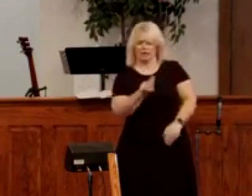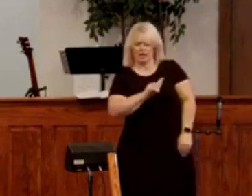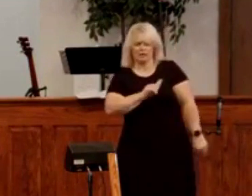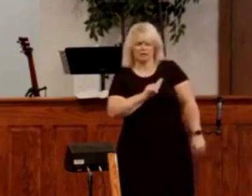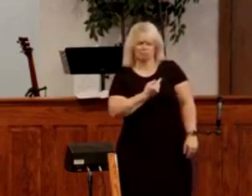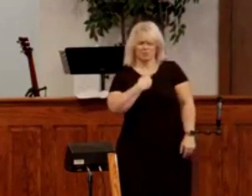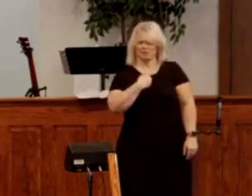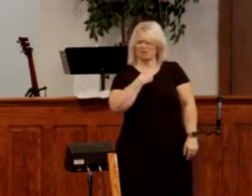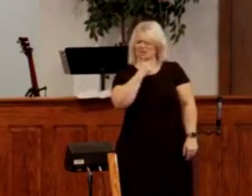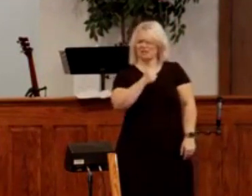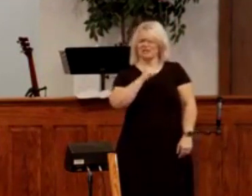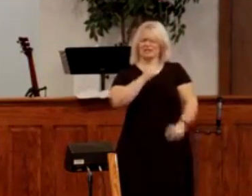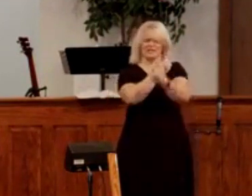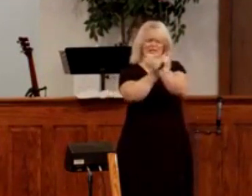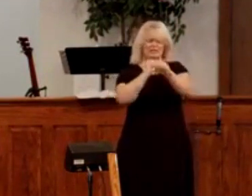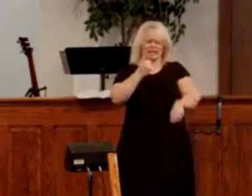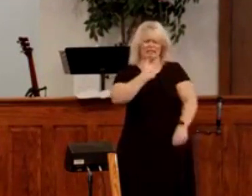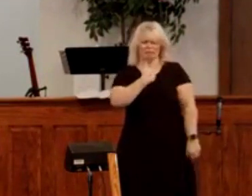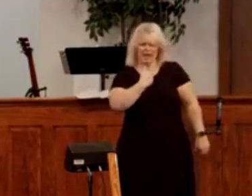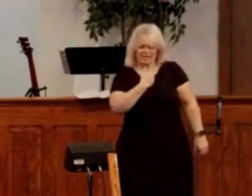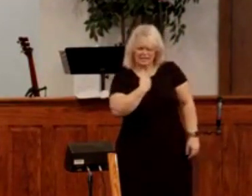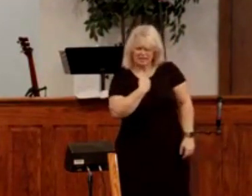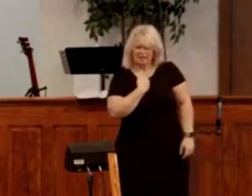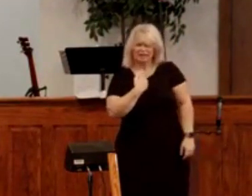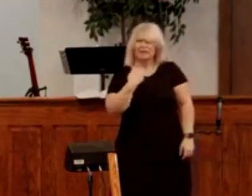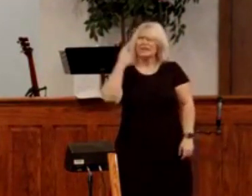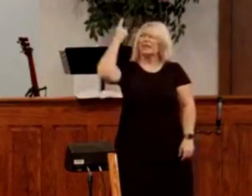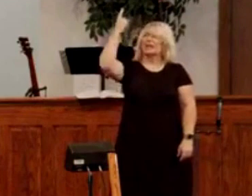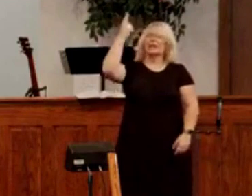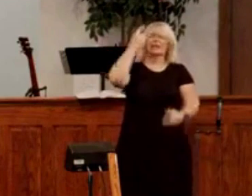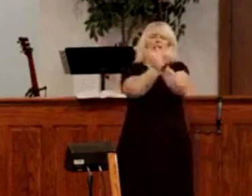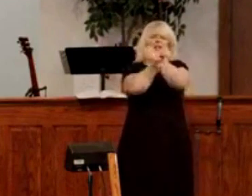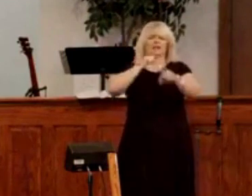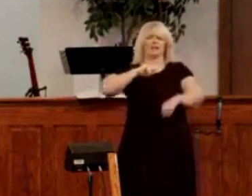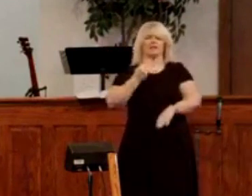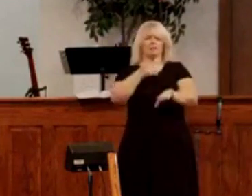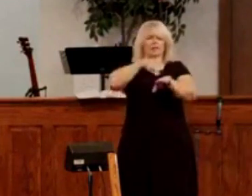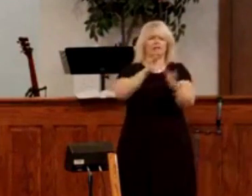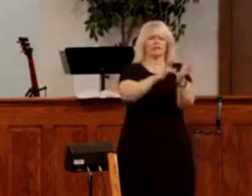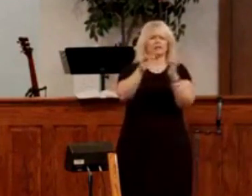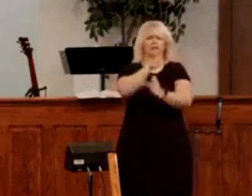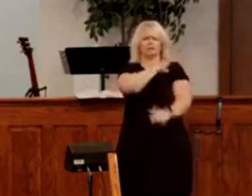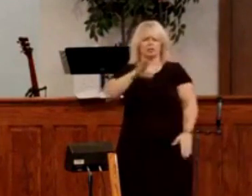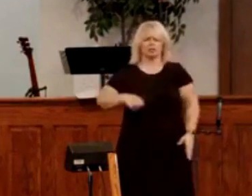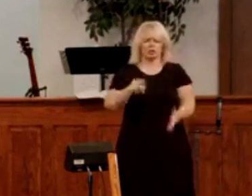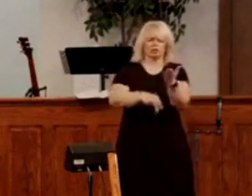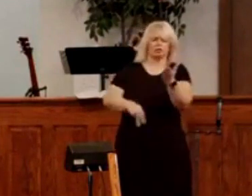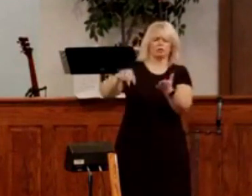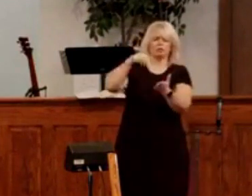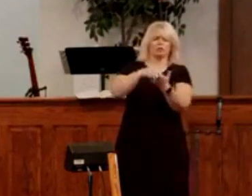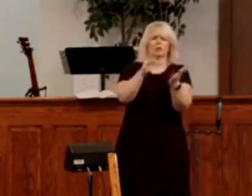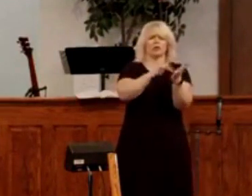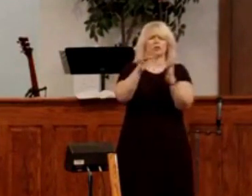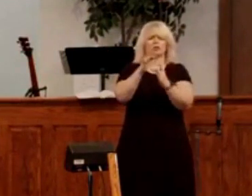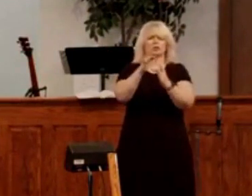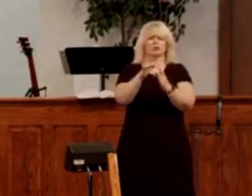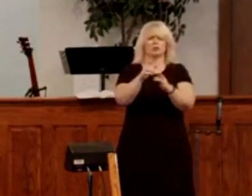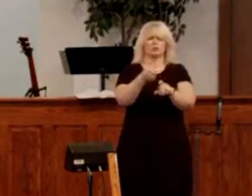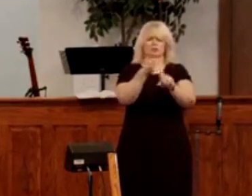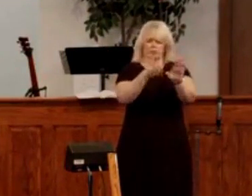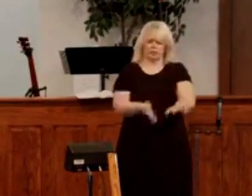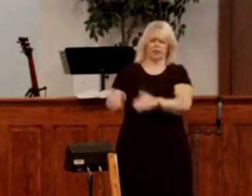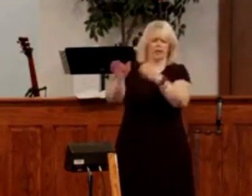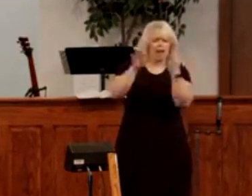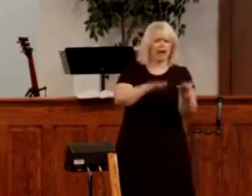myself. He saved us by sending Jesus Christ to die on the cross for our sins and raised him from the dead to know we'd have eternal life.